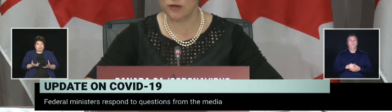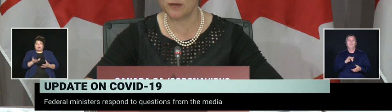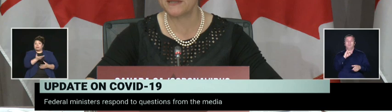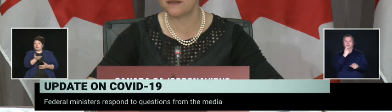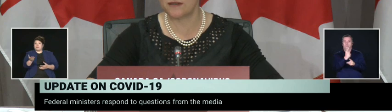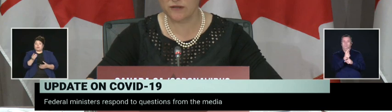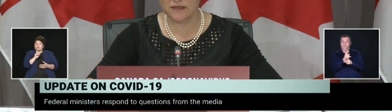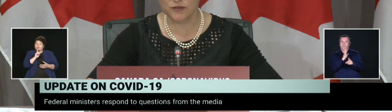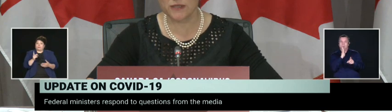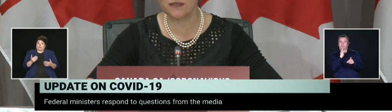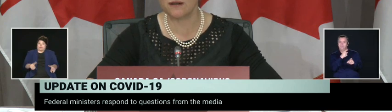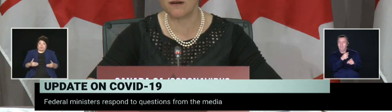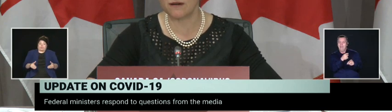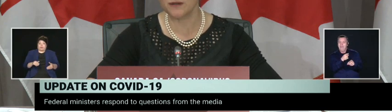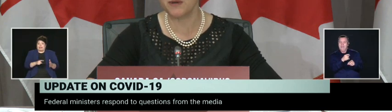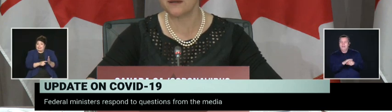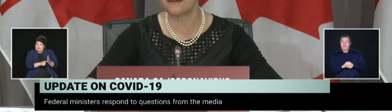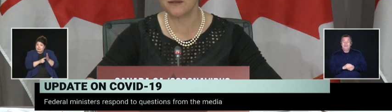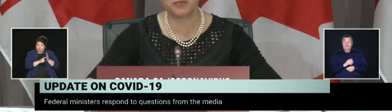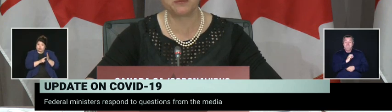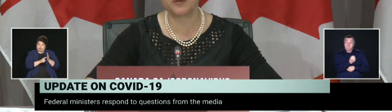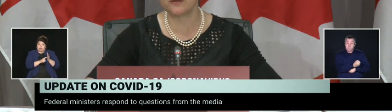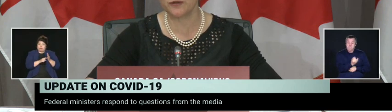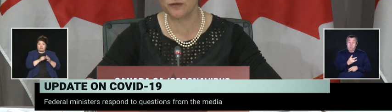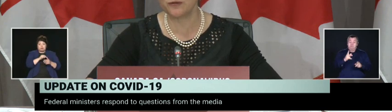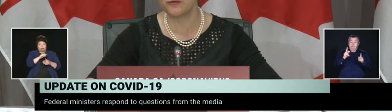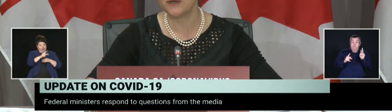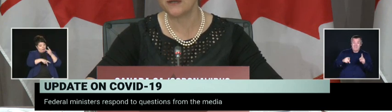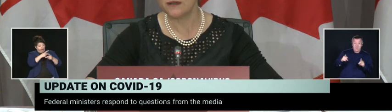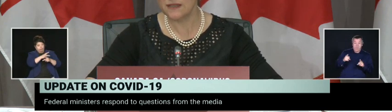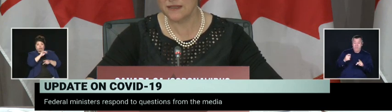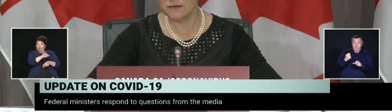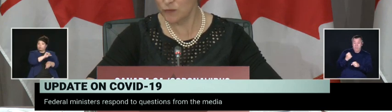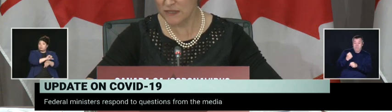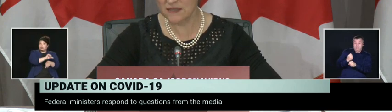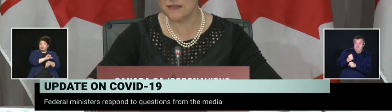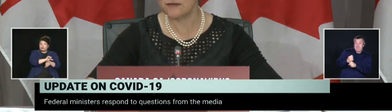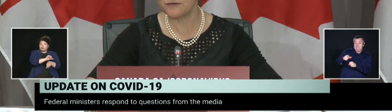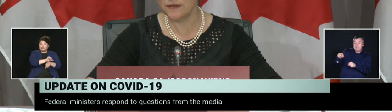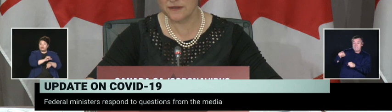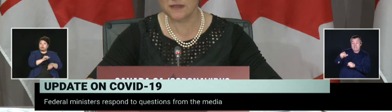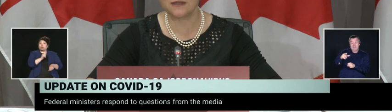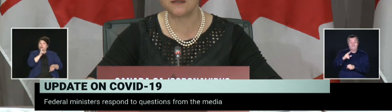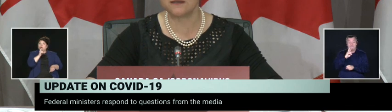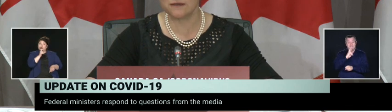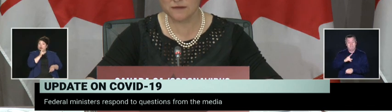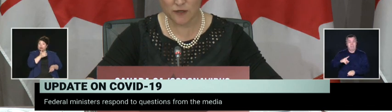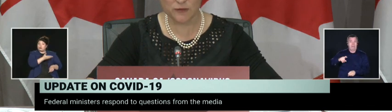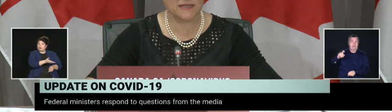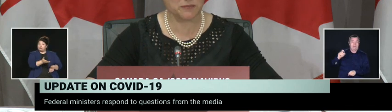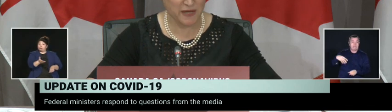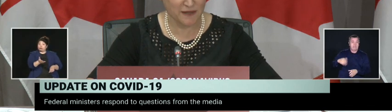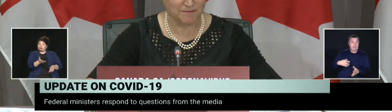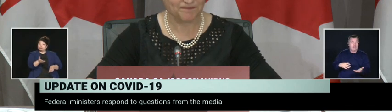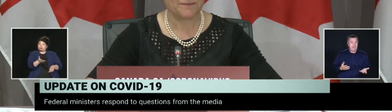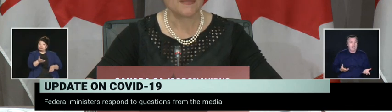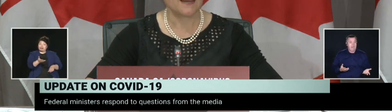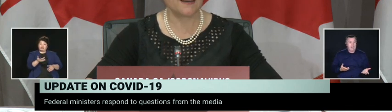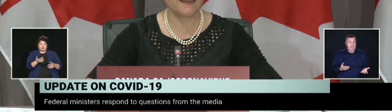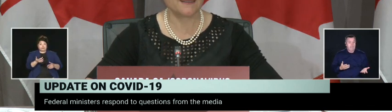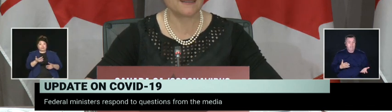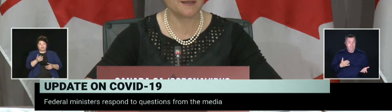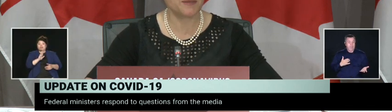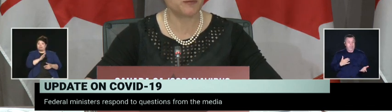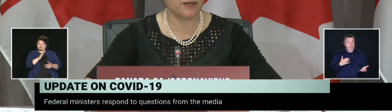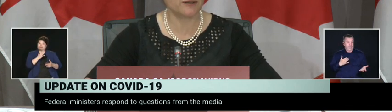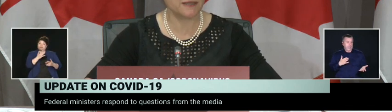essential jobs in our country are among the people who receive the lowest pay.